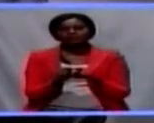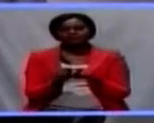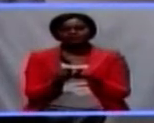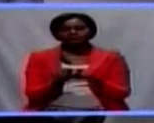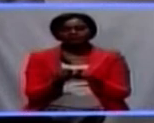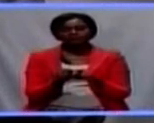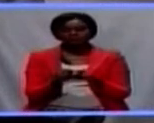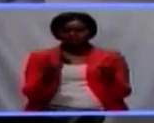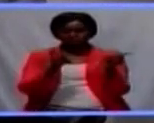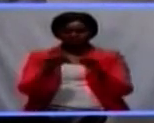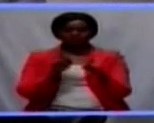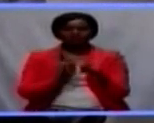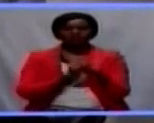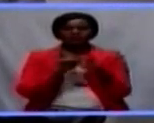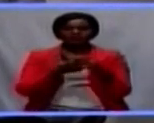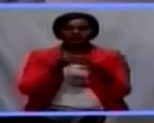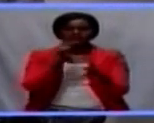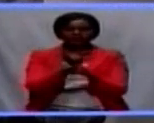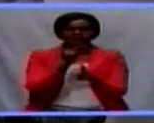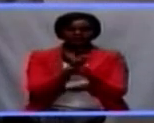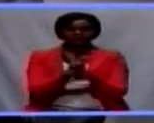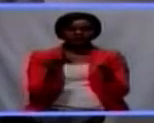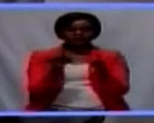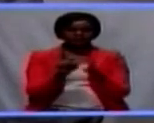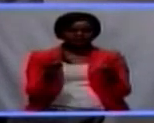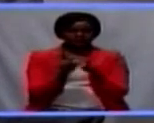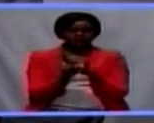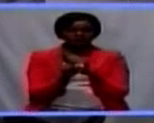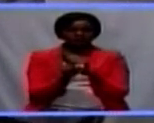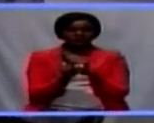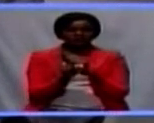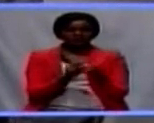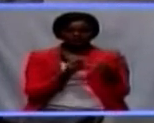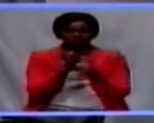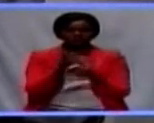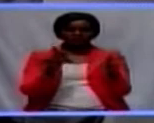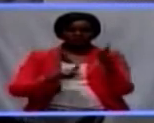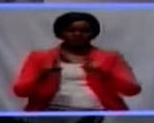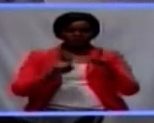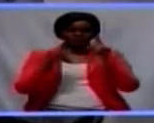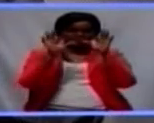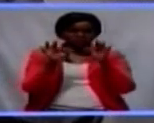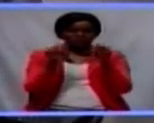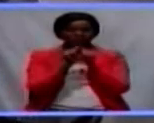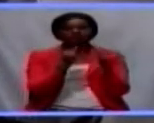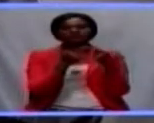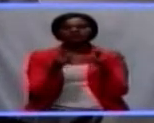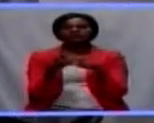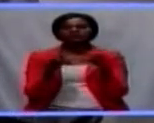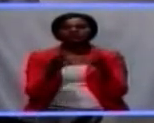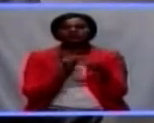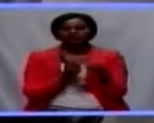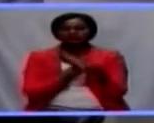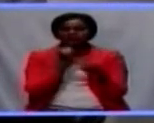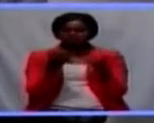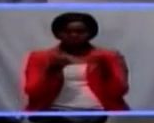is where we start kicking doors and digging, you know, through people's accounts and so on. We don't want to get there.